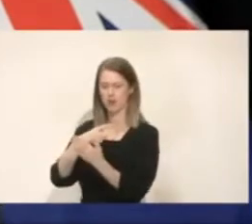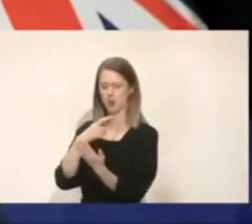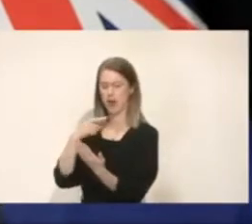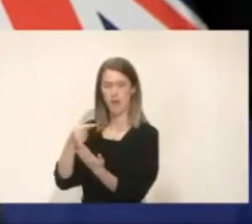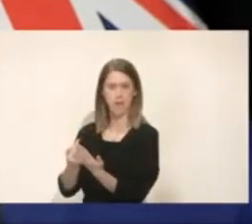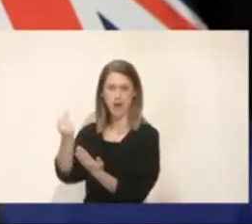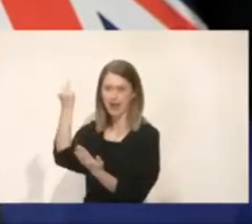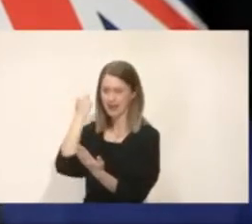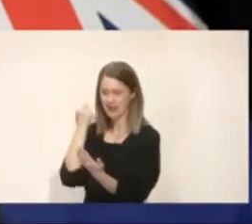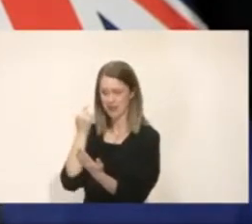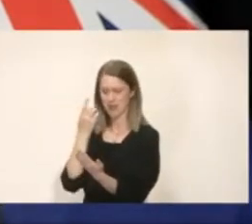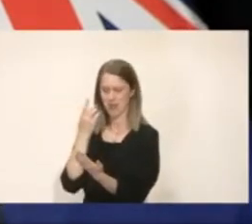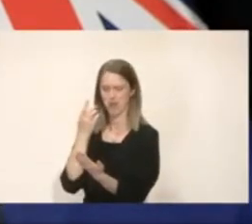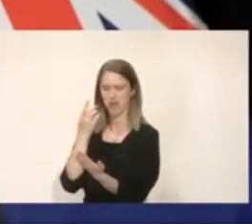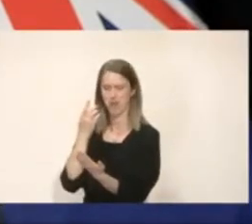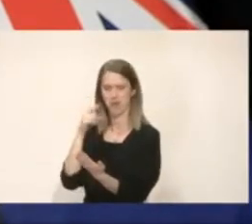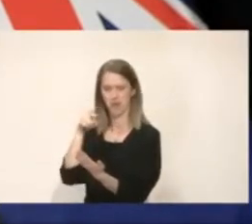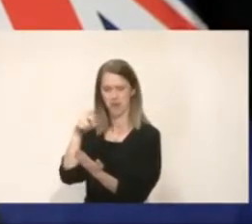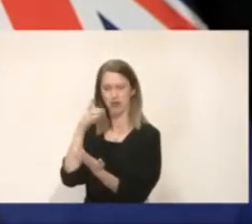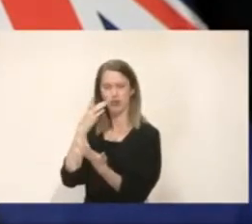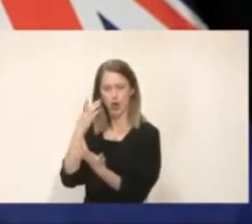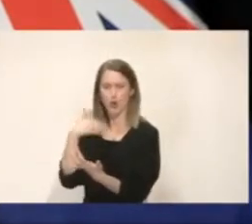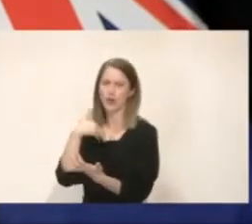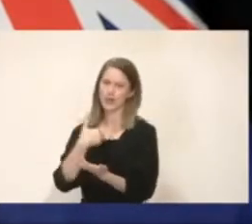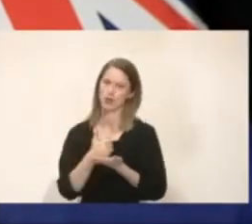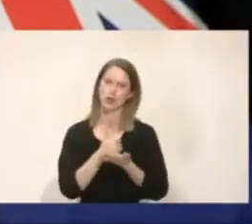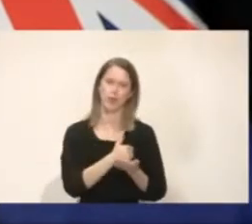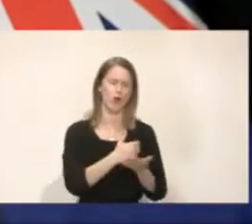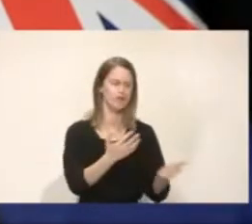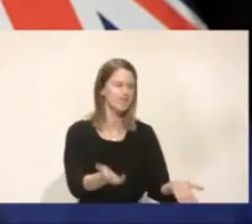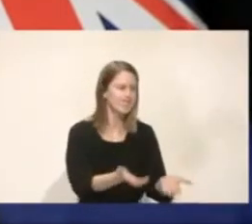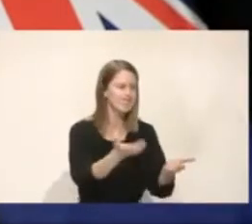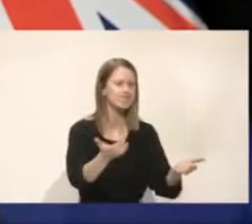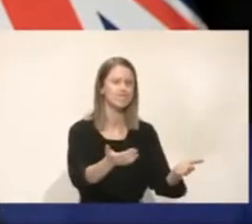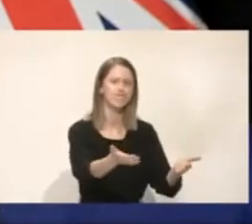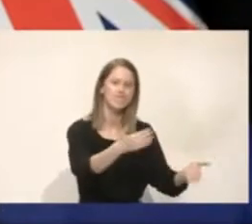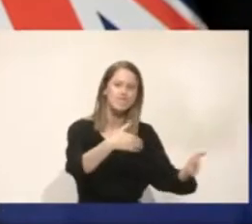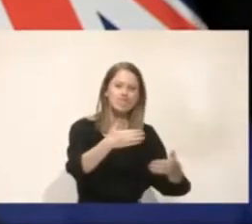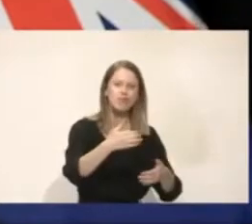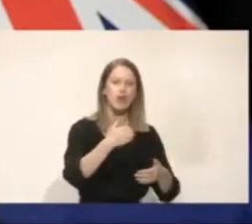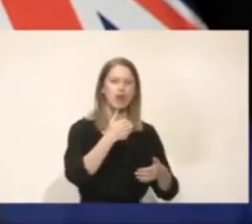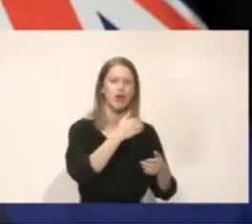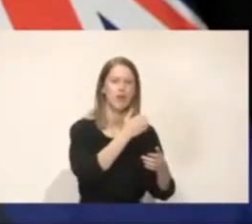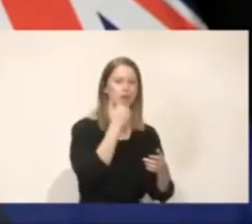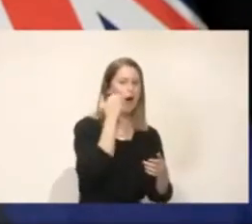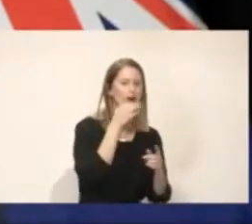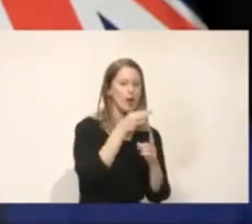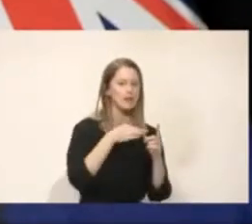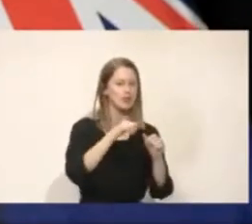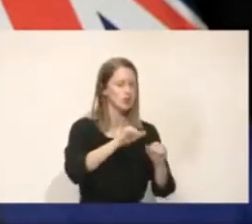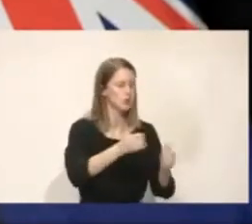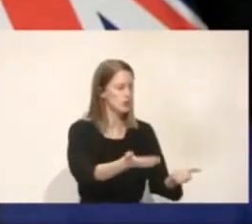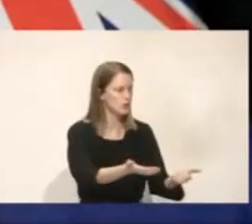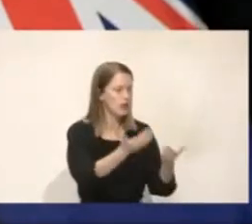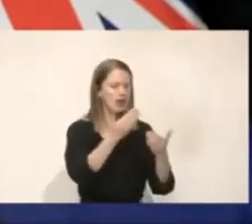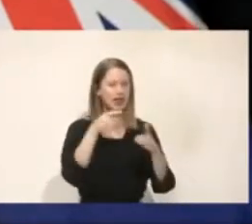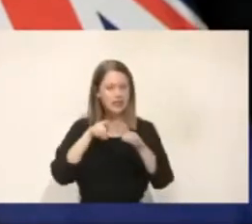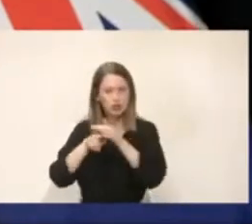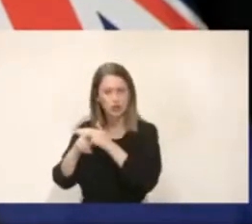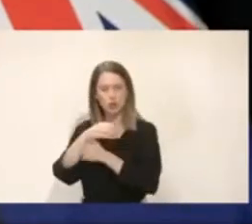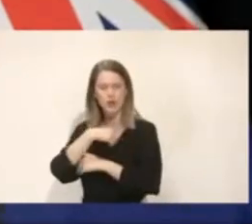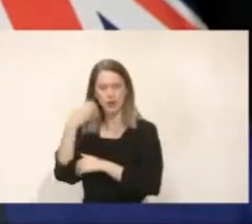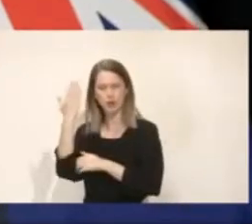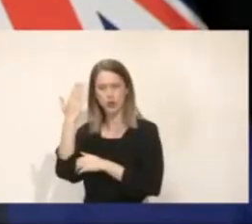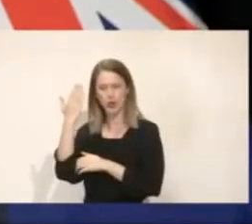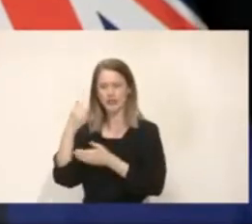to support and proactively ensure that Māori and Pacific students were not only admitted to medical school